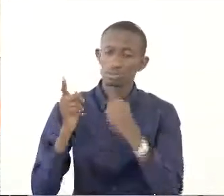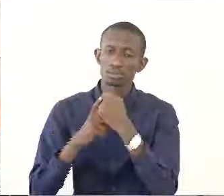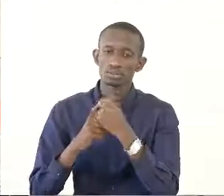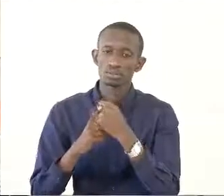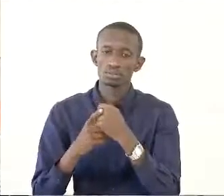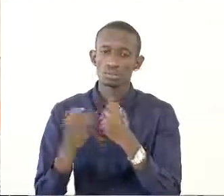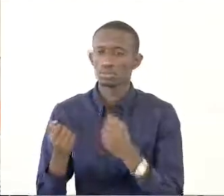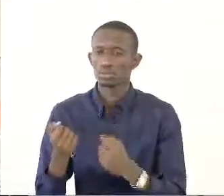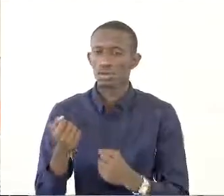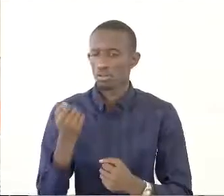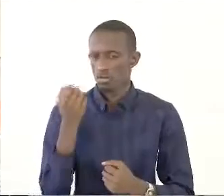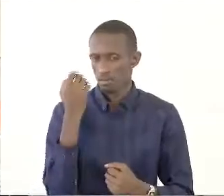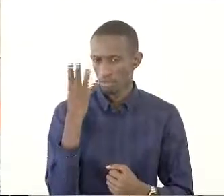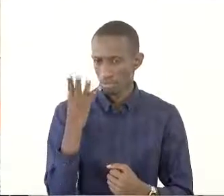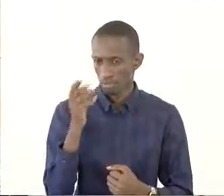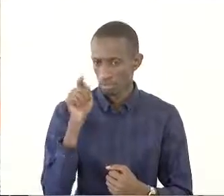have 4 on x,